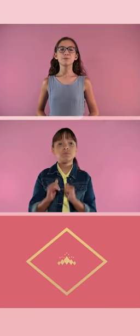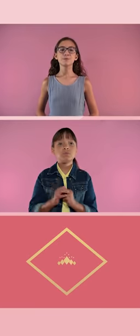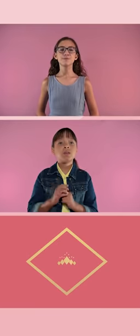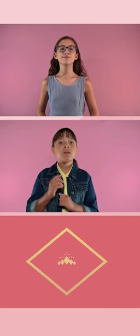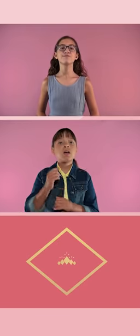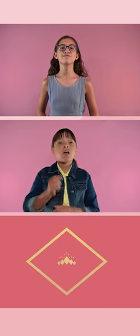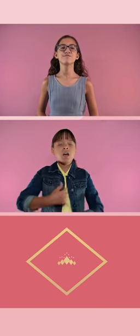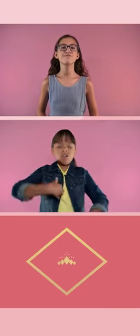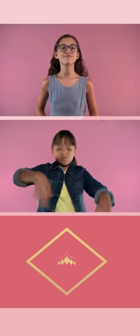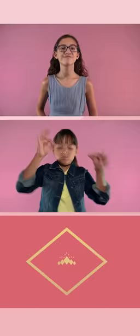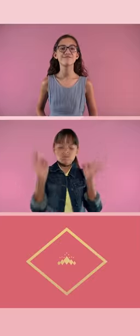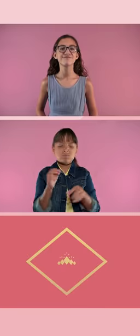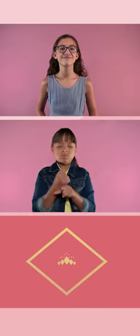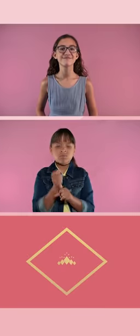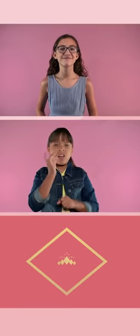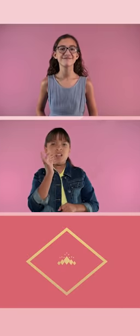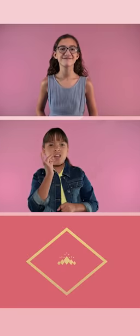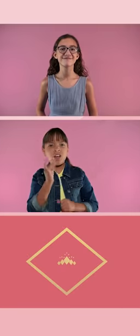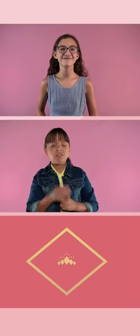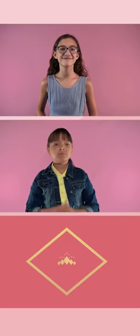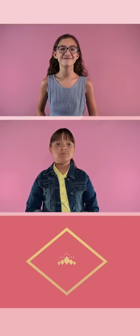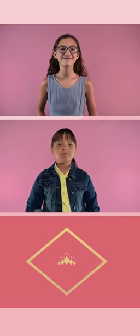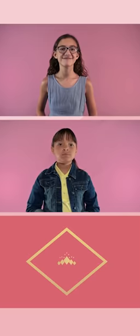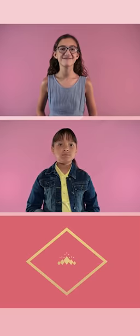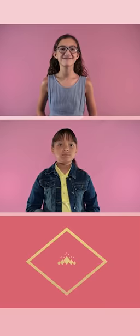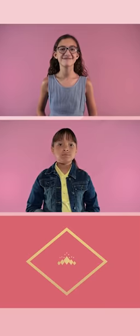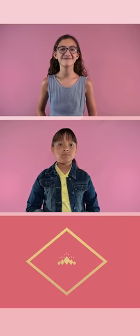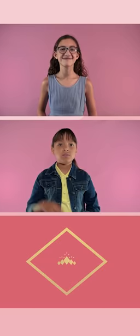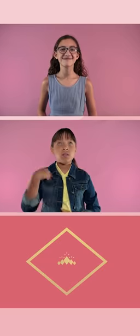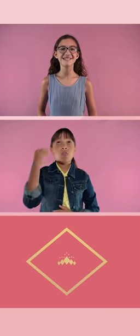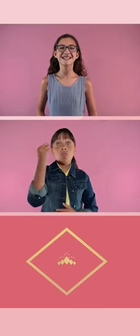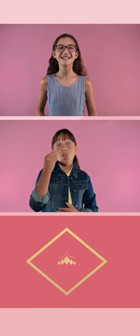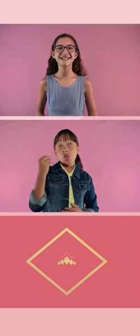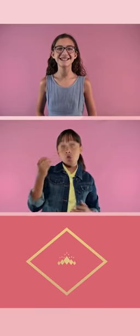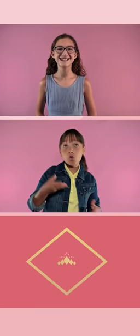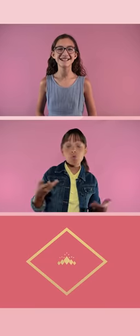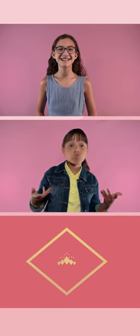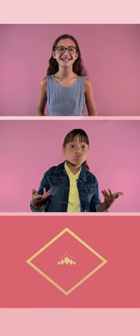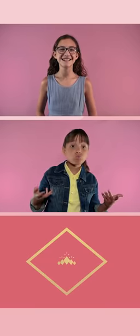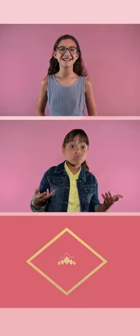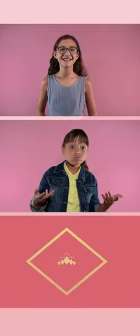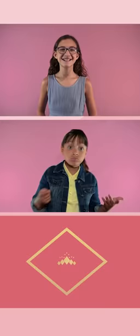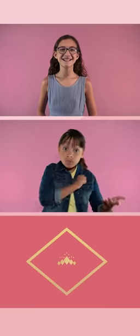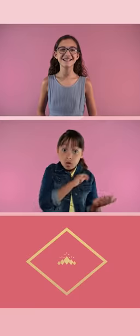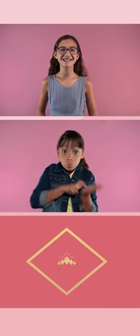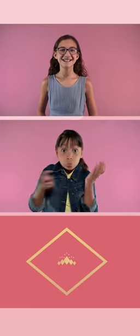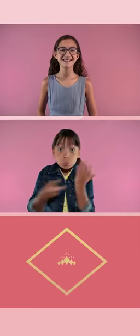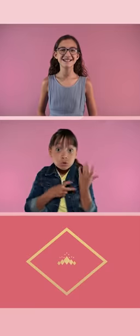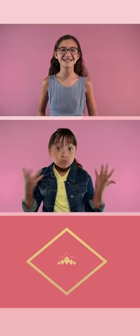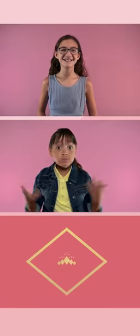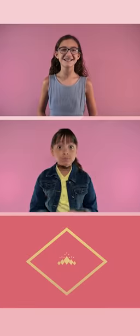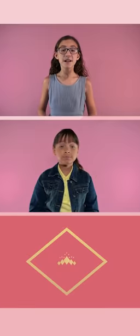too. I am determined to make a snack. I'm thinking...